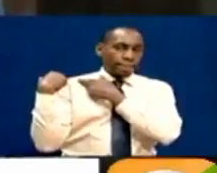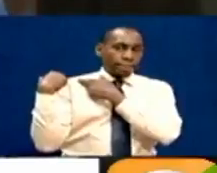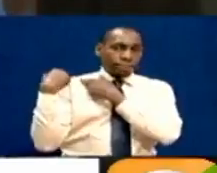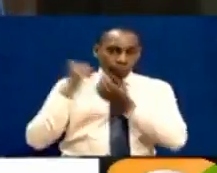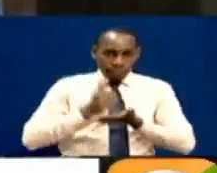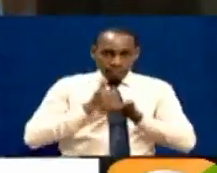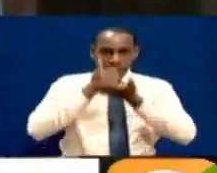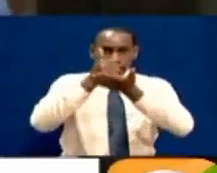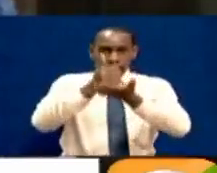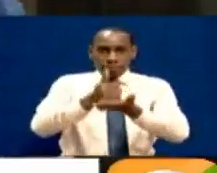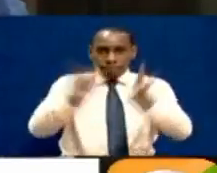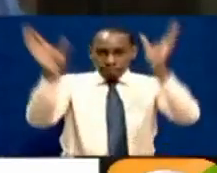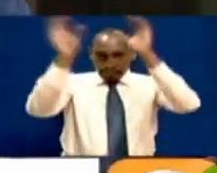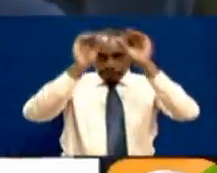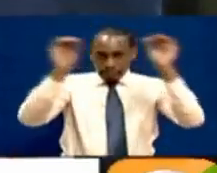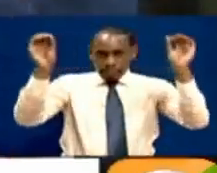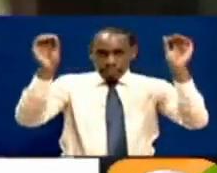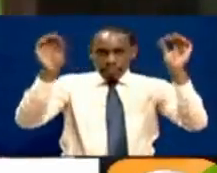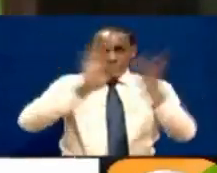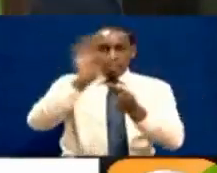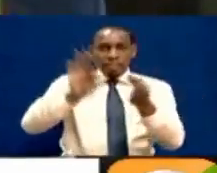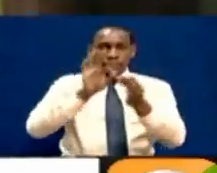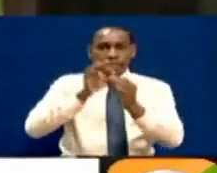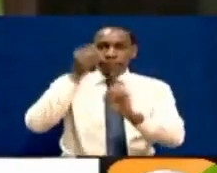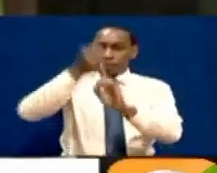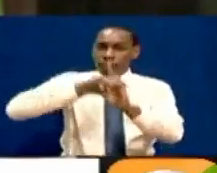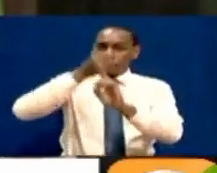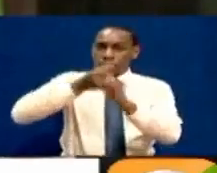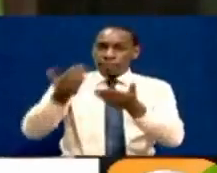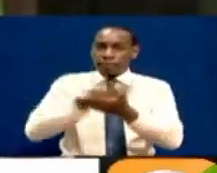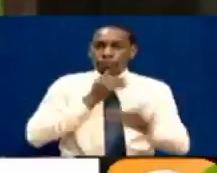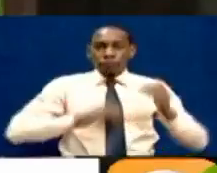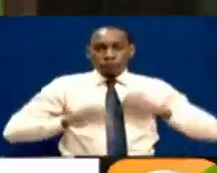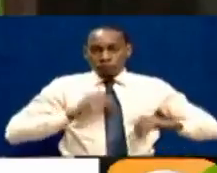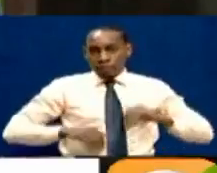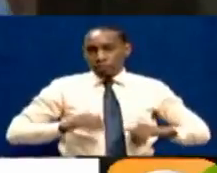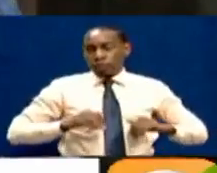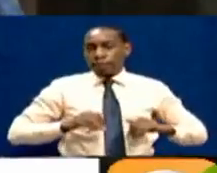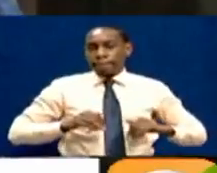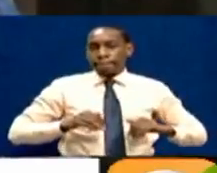to help the executive, particularly in the war against corruption.